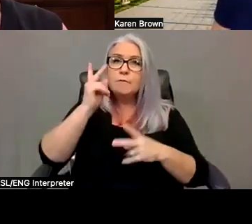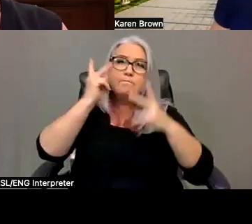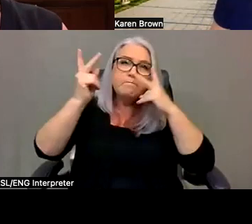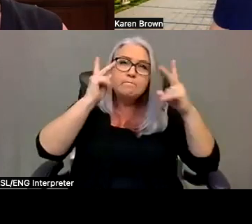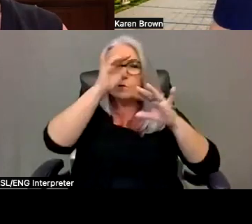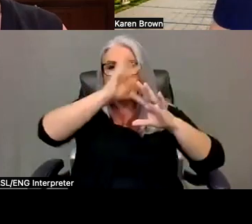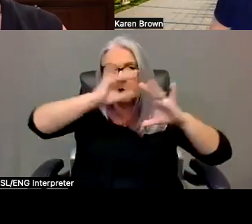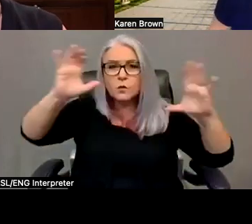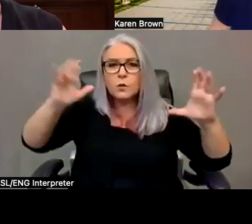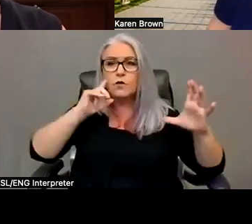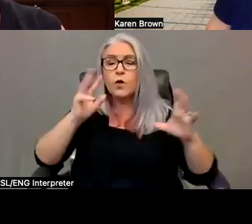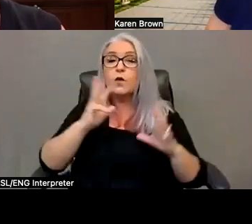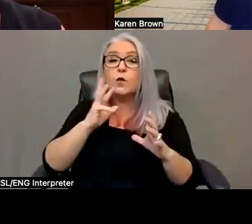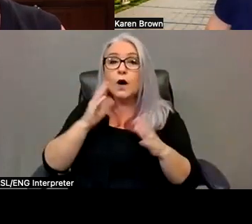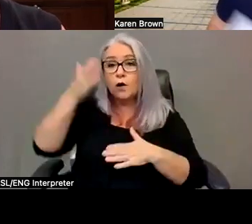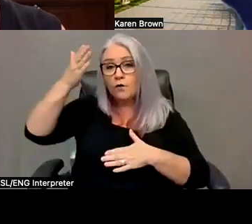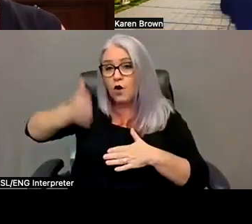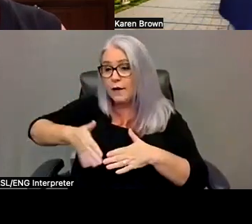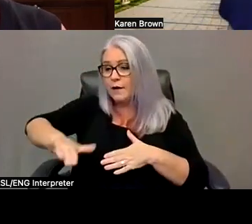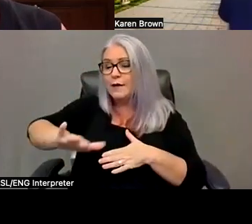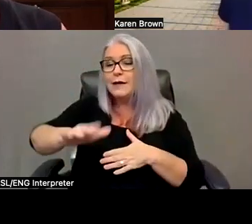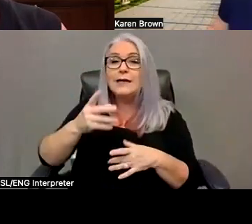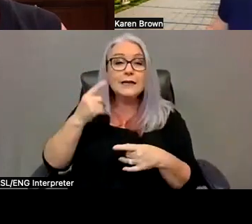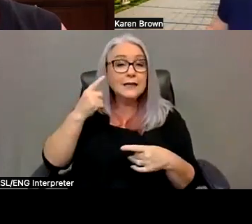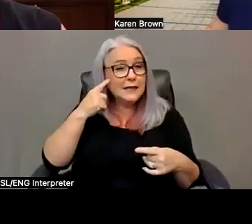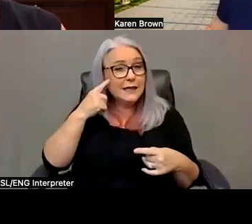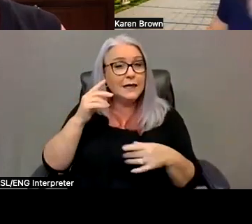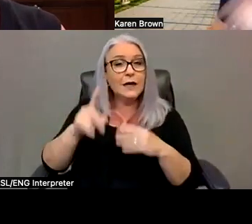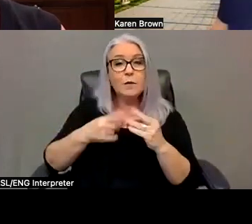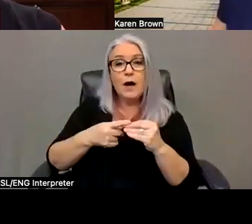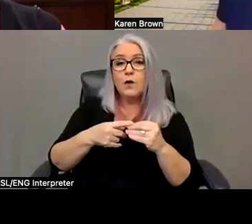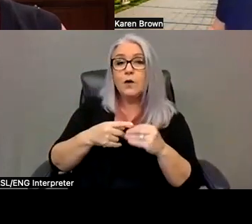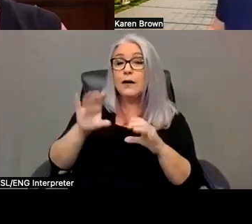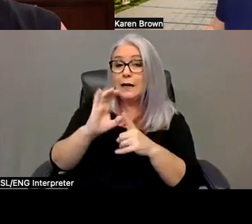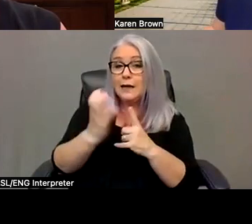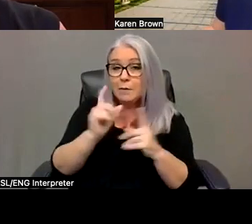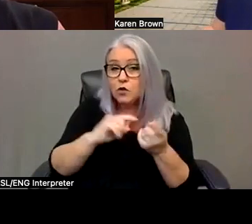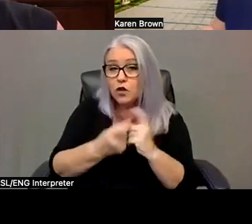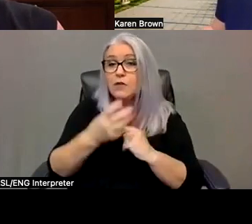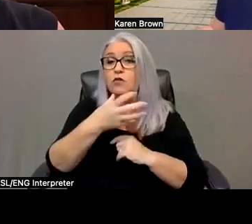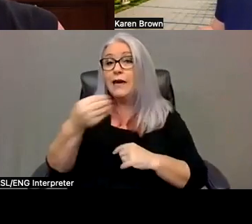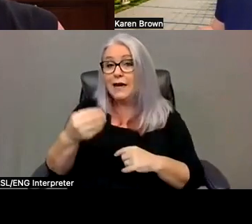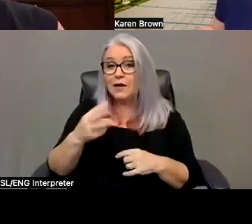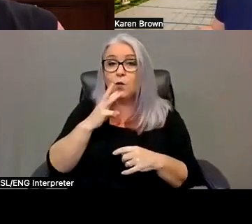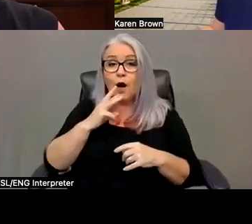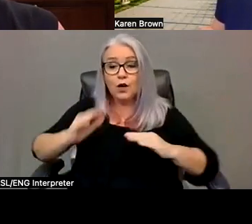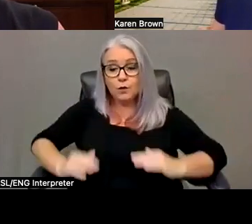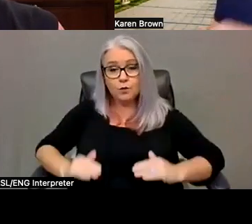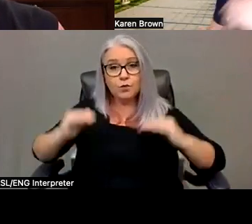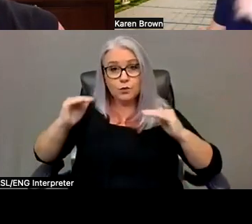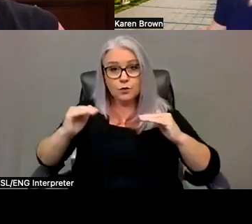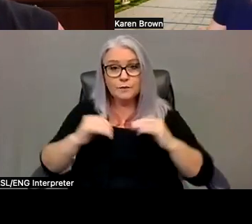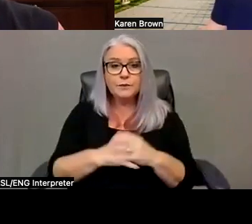now, especially considering climate change and sea level rise? Well, first of all, there's one